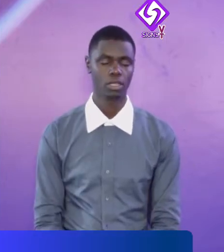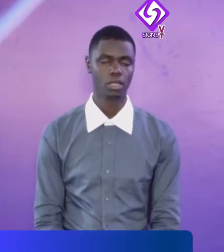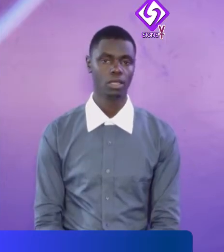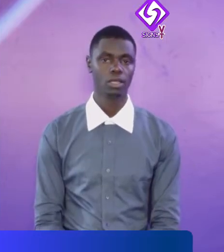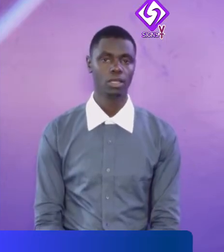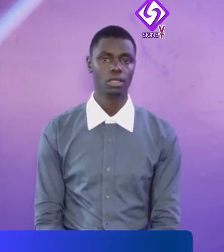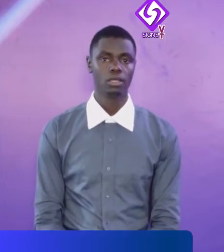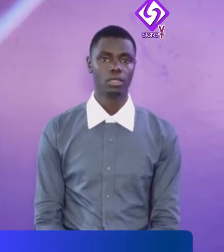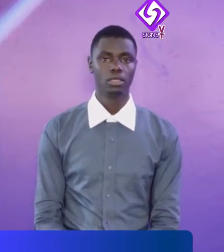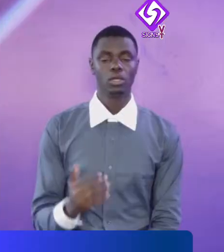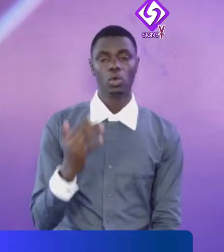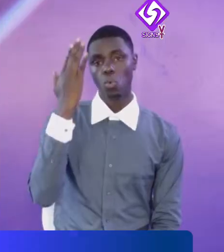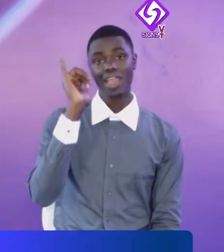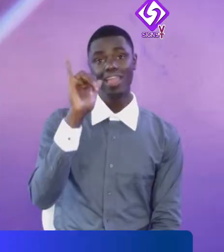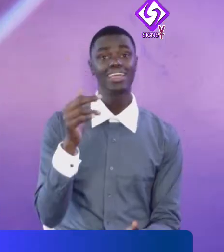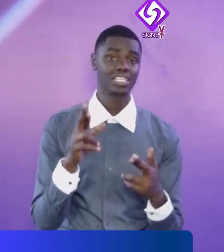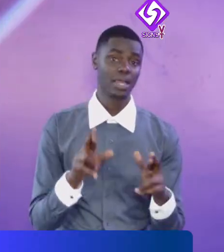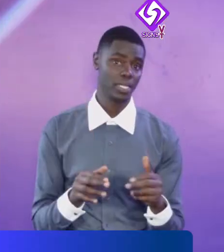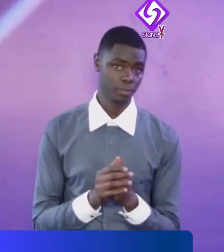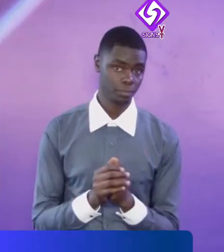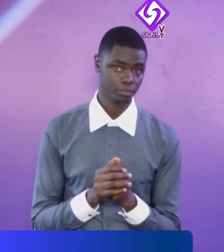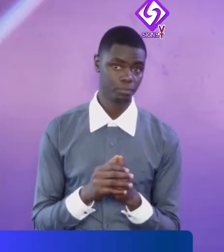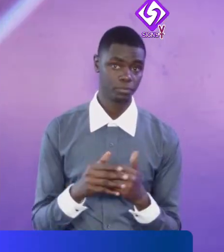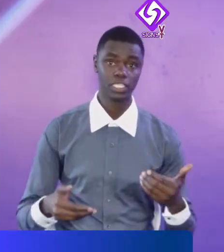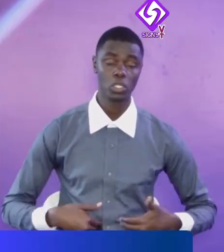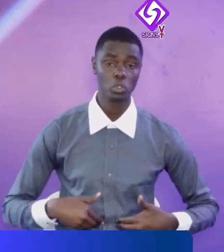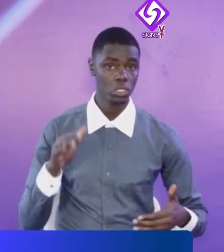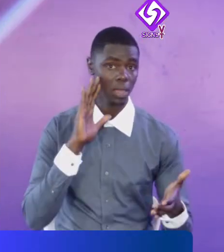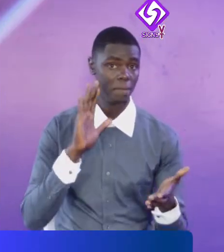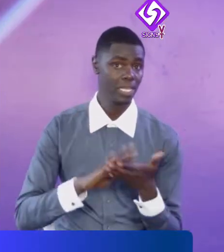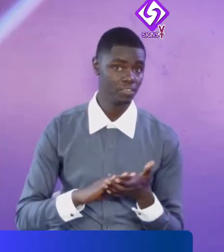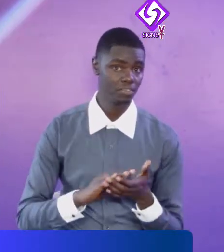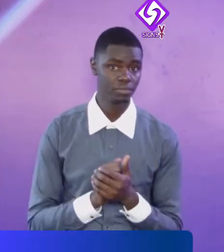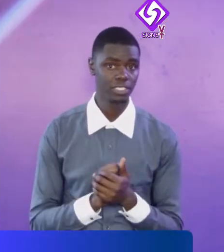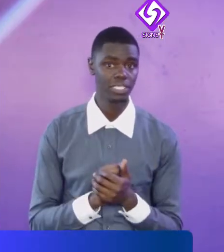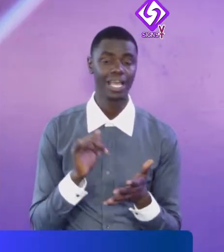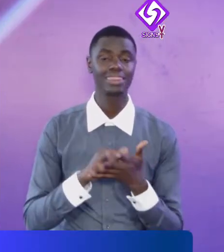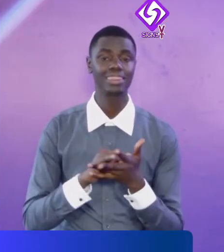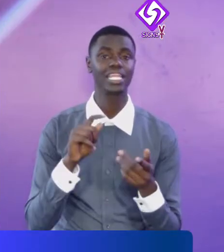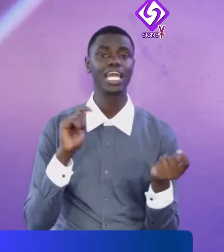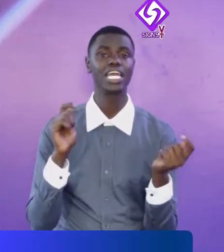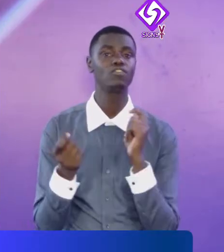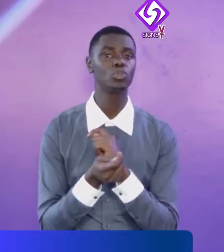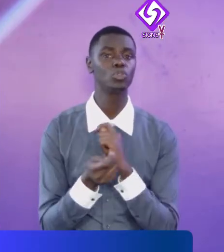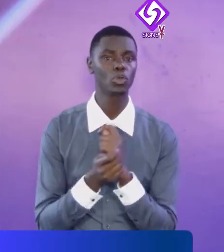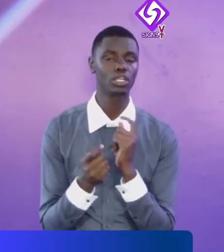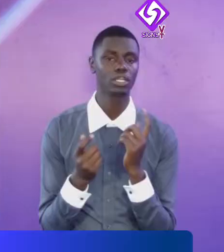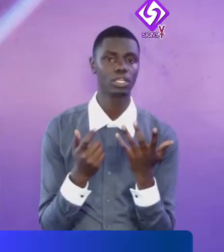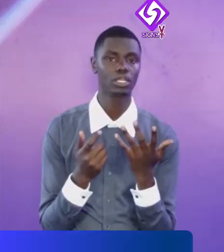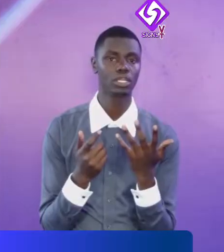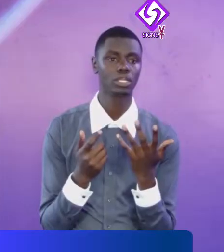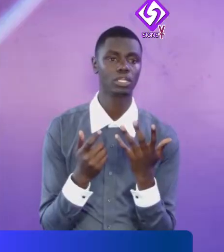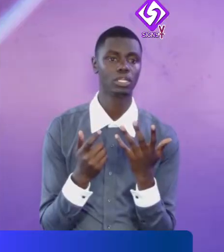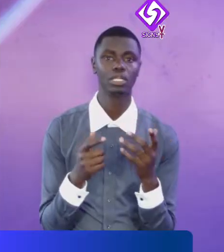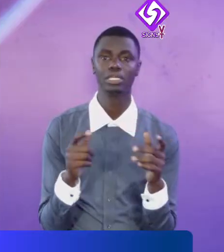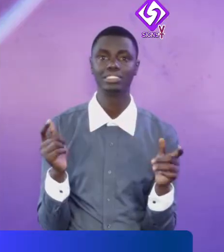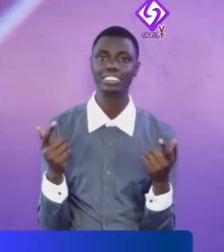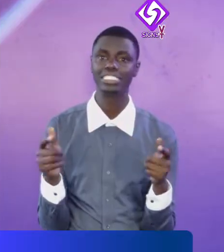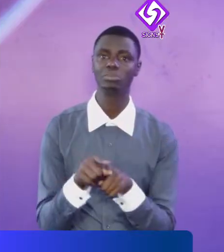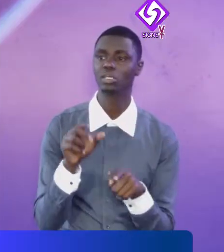Why maybe this is happening is that the youth believe that revolution was the way, like